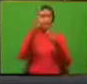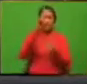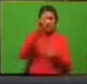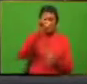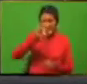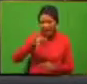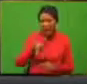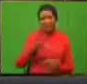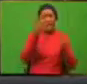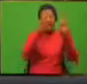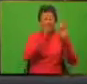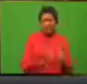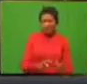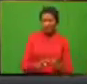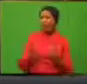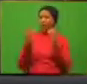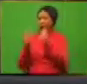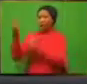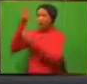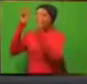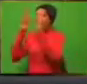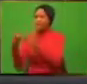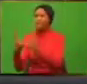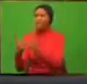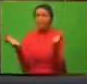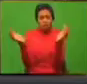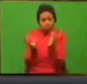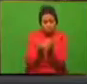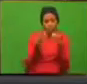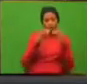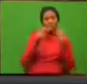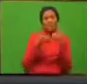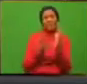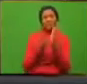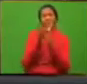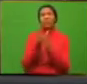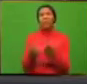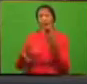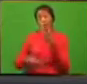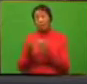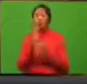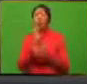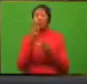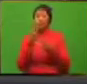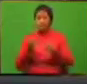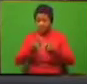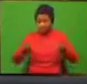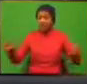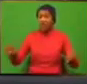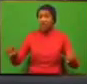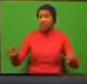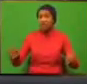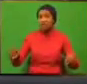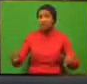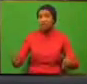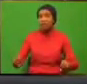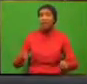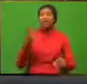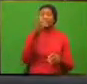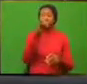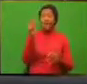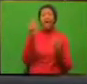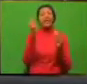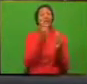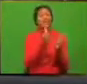industry, energy, higher education, small business development, and water and sanitation, DA deputy